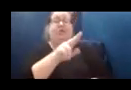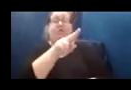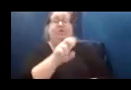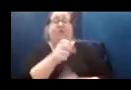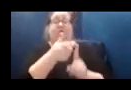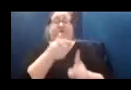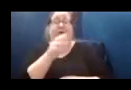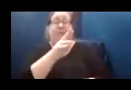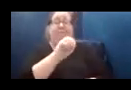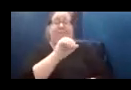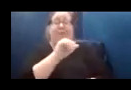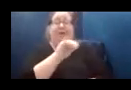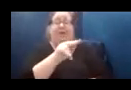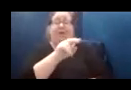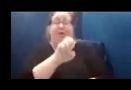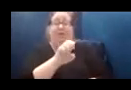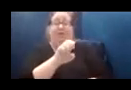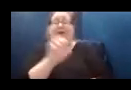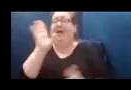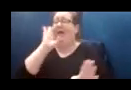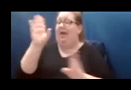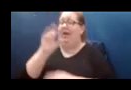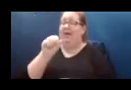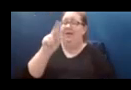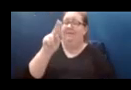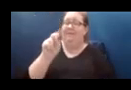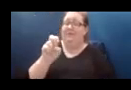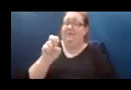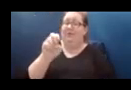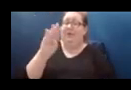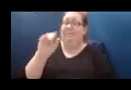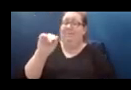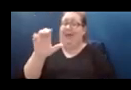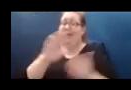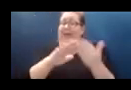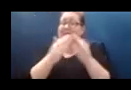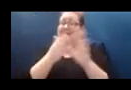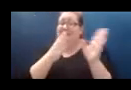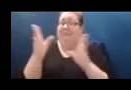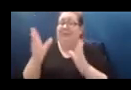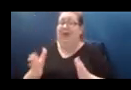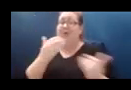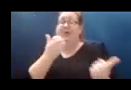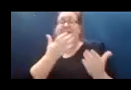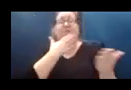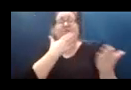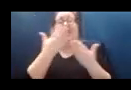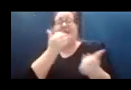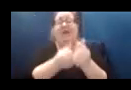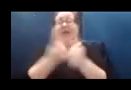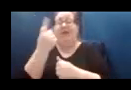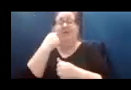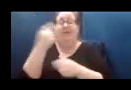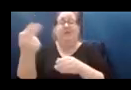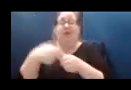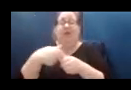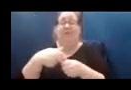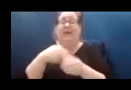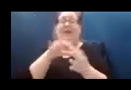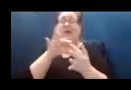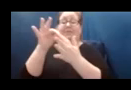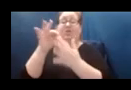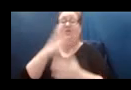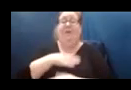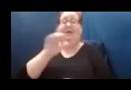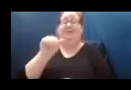Bayonne. Hi, I'm Sue Mack. I'm the city planner. I just want to thank everybody for coming, and especially my my CAC members from Bayonne.